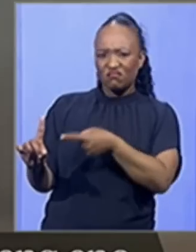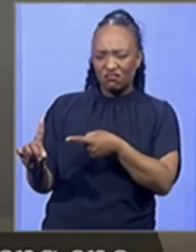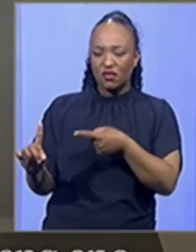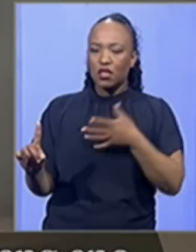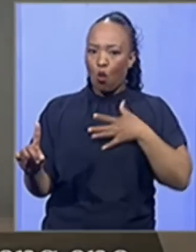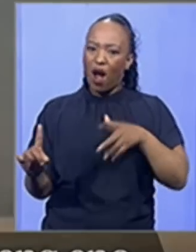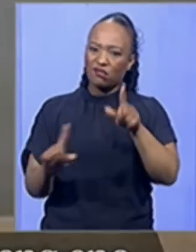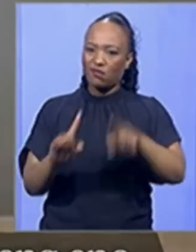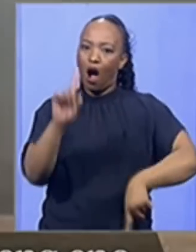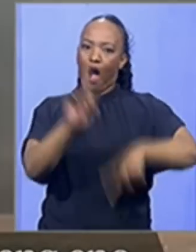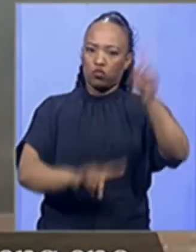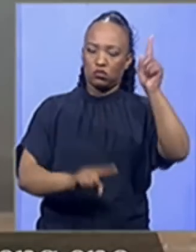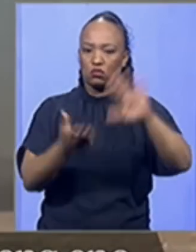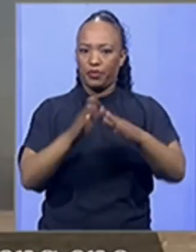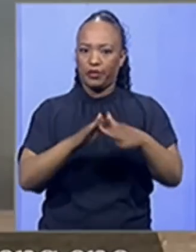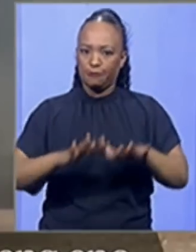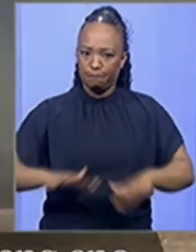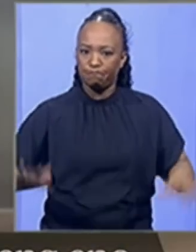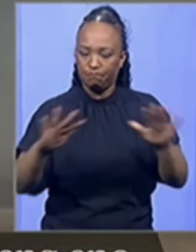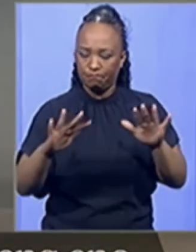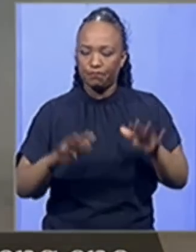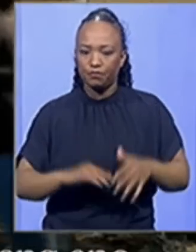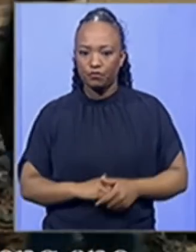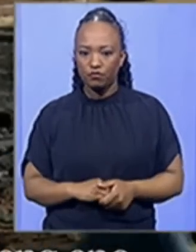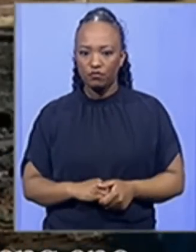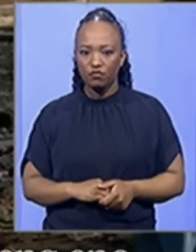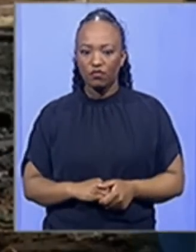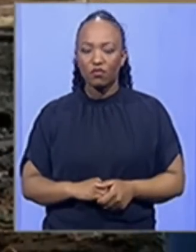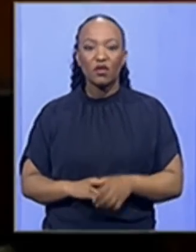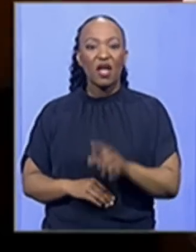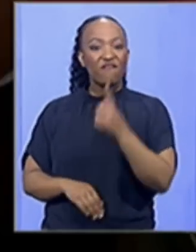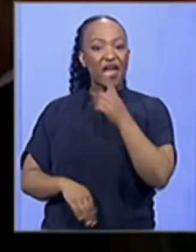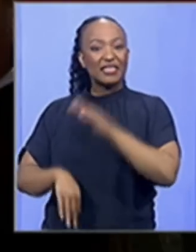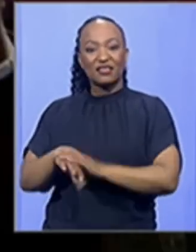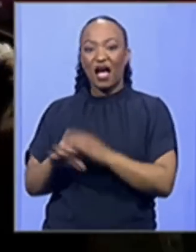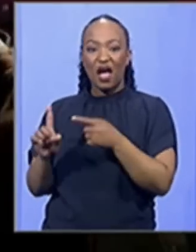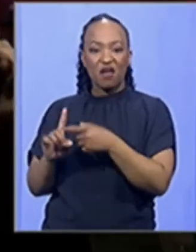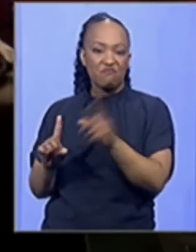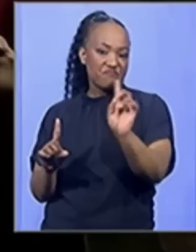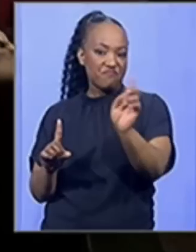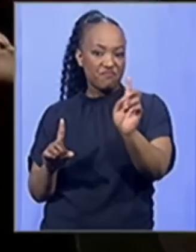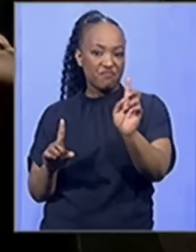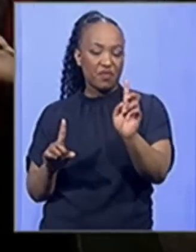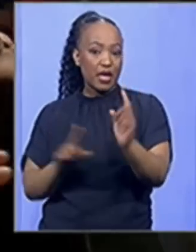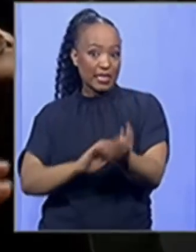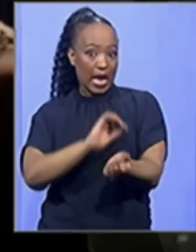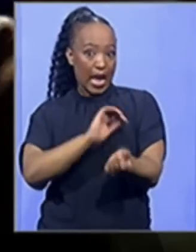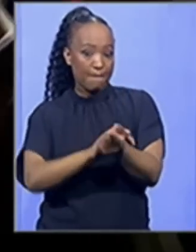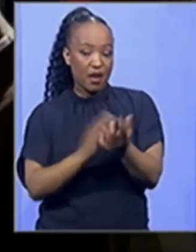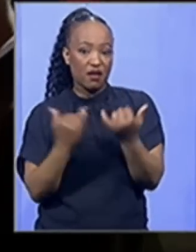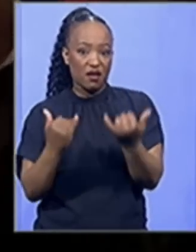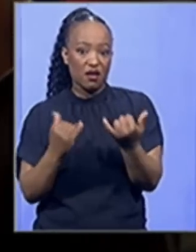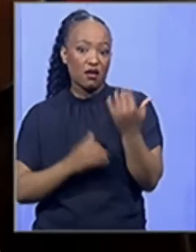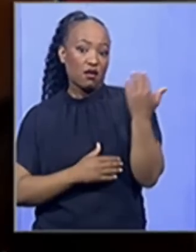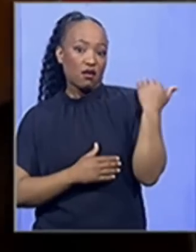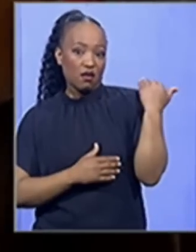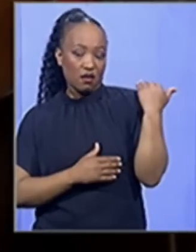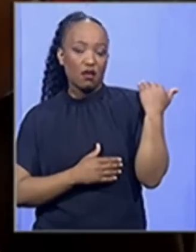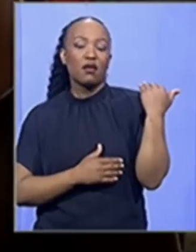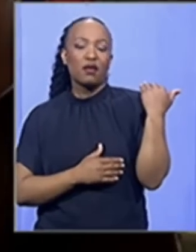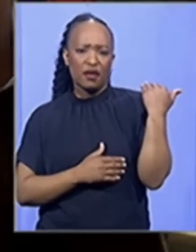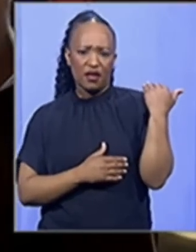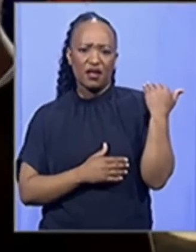a ntshiwe mo lefelong la bone. Not the first time It is not the first time this is happening. Also in the Val, they experienced